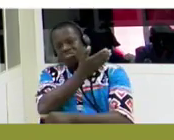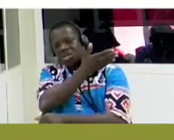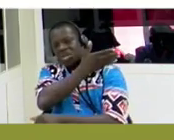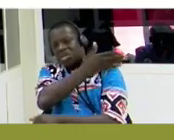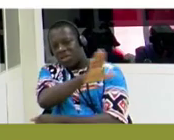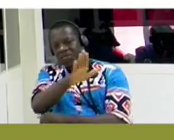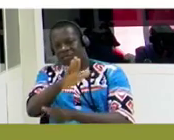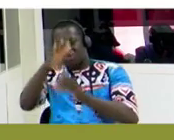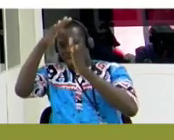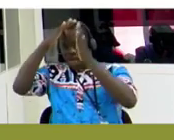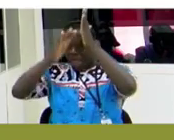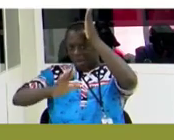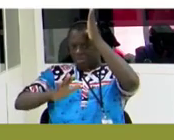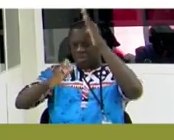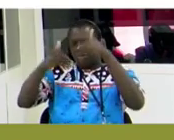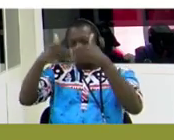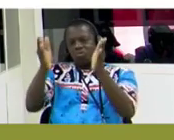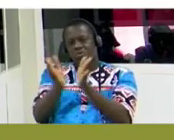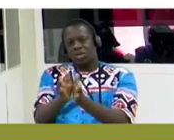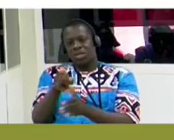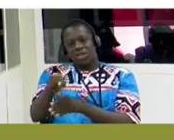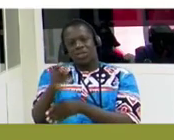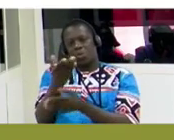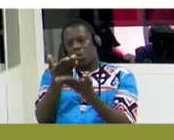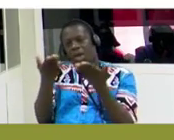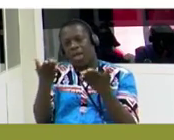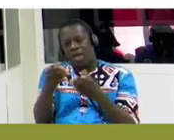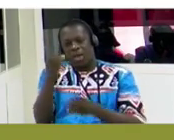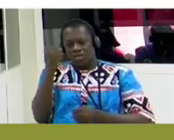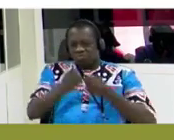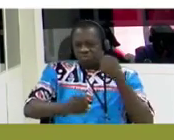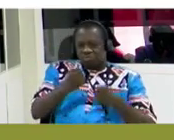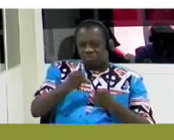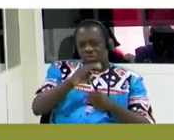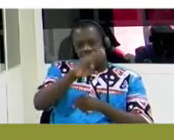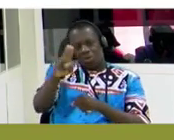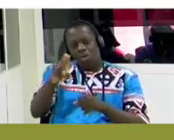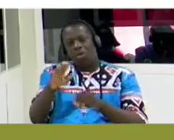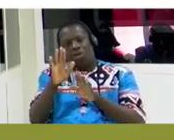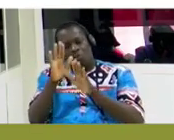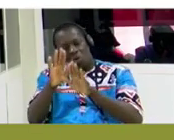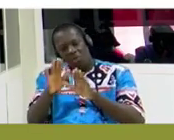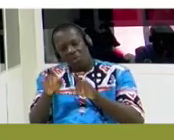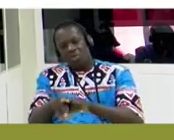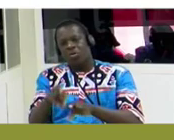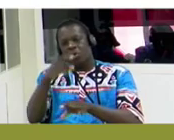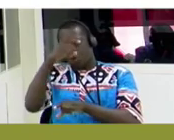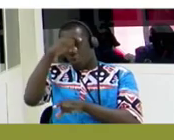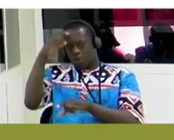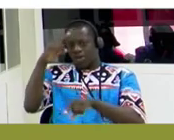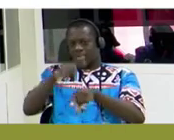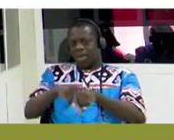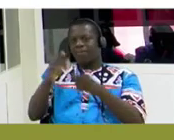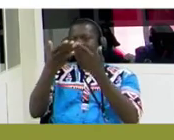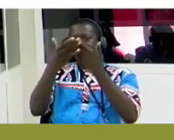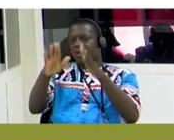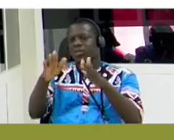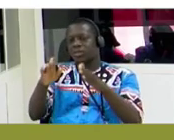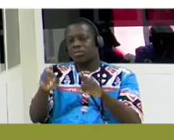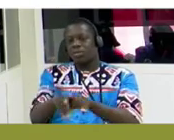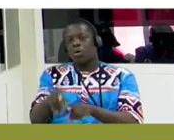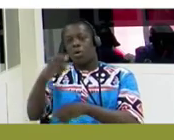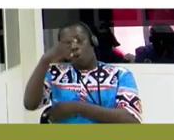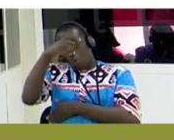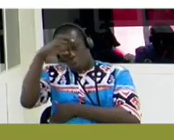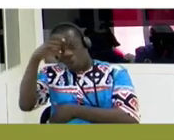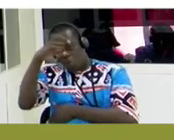army. That's why I don't avow, I don't run away. I wait until my service ends. I never go for leave and retire. I worked the